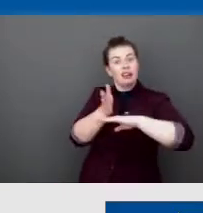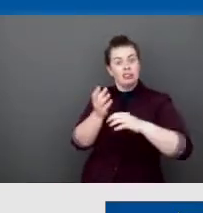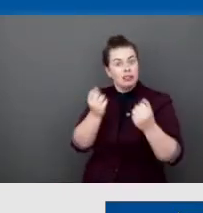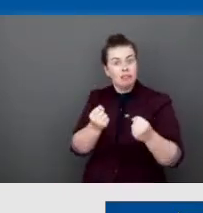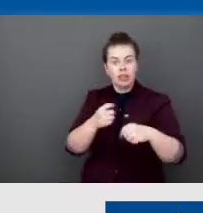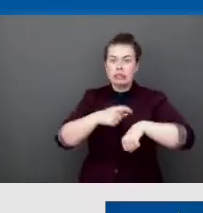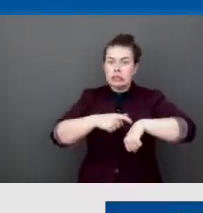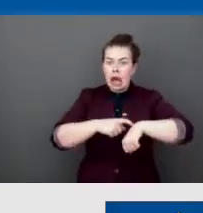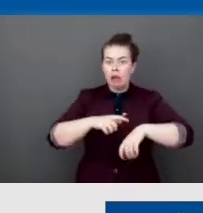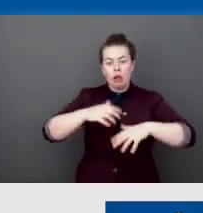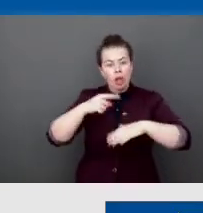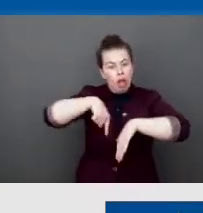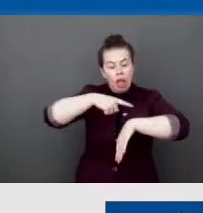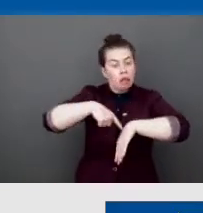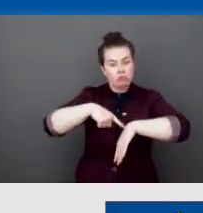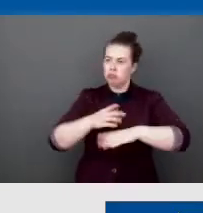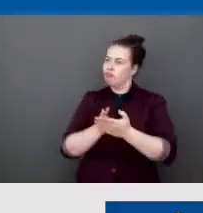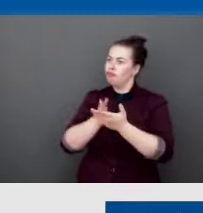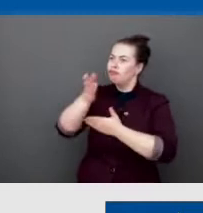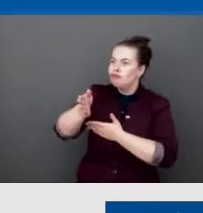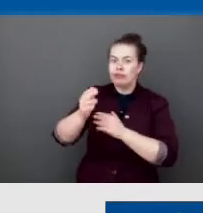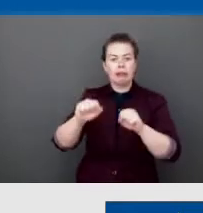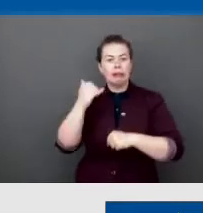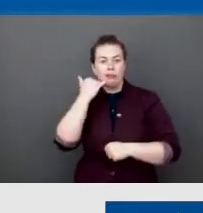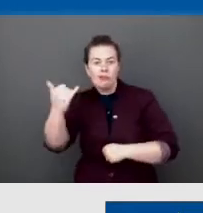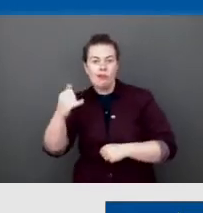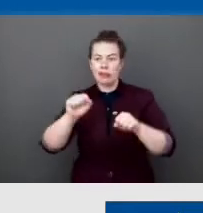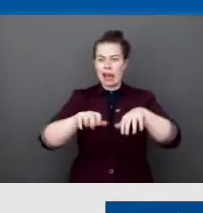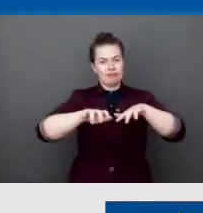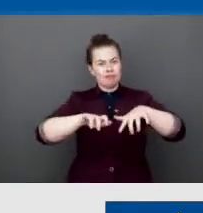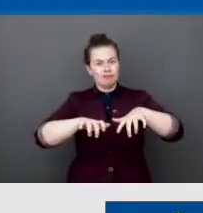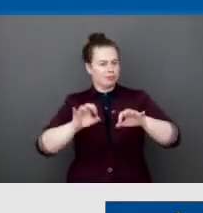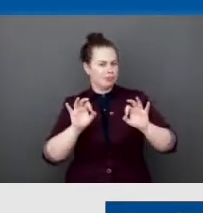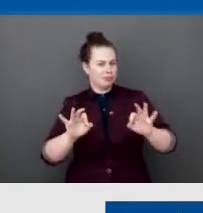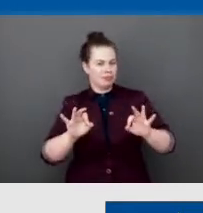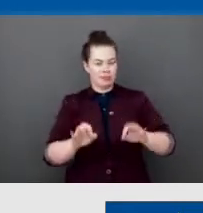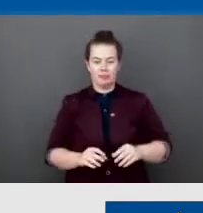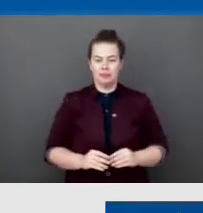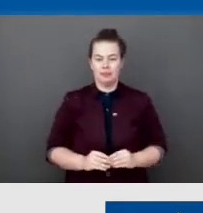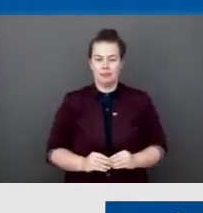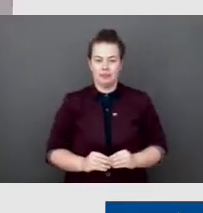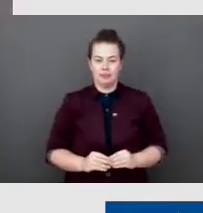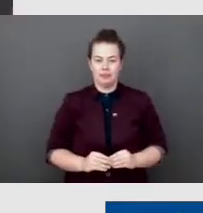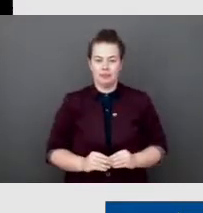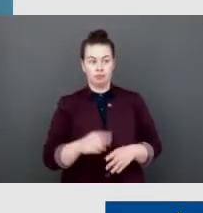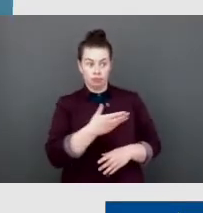community services, accessibility to care, minimization of waiting time, telephone and electronic